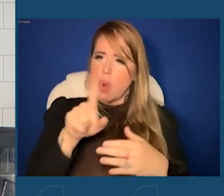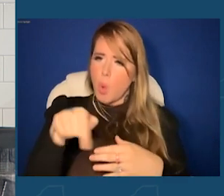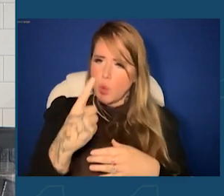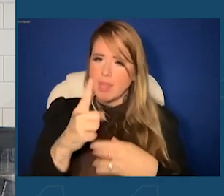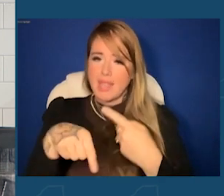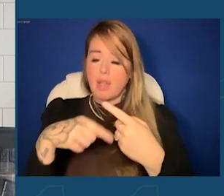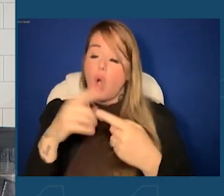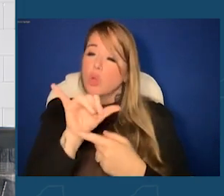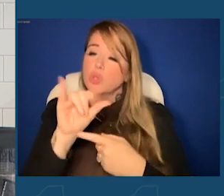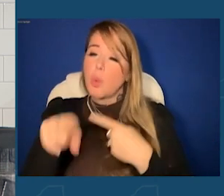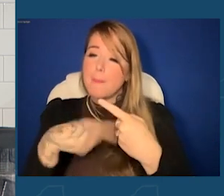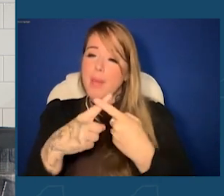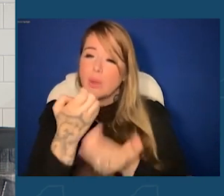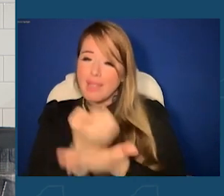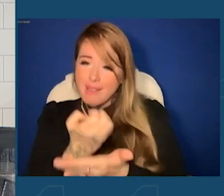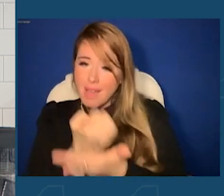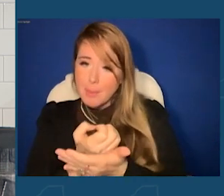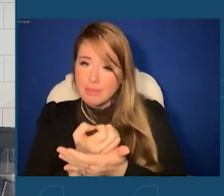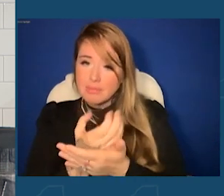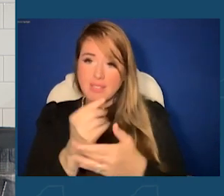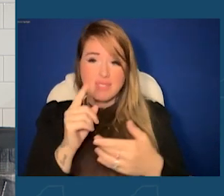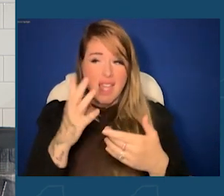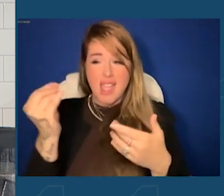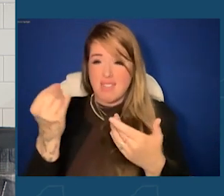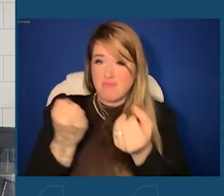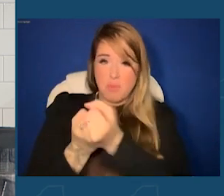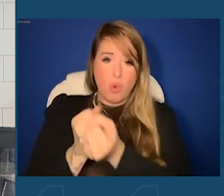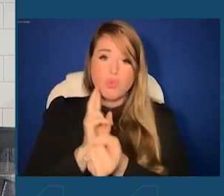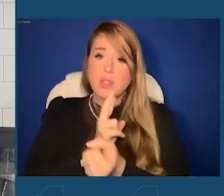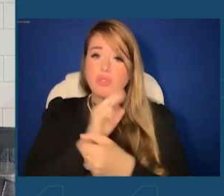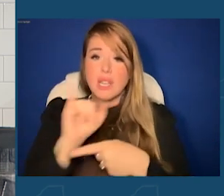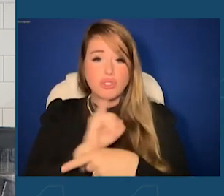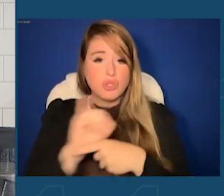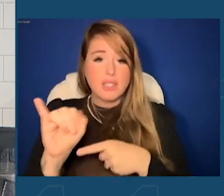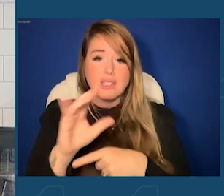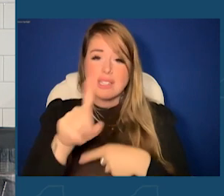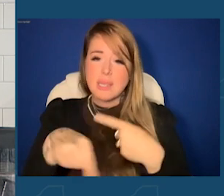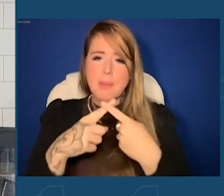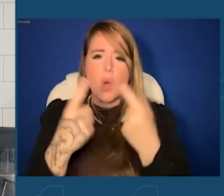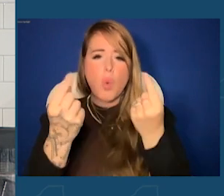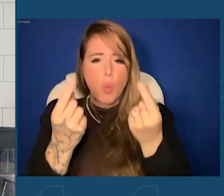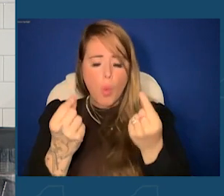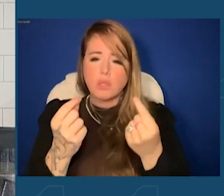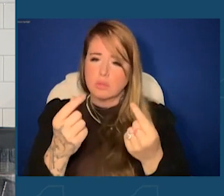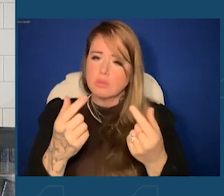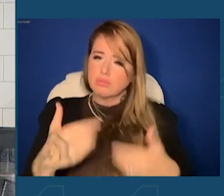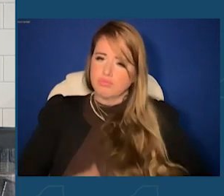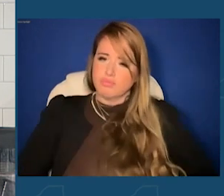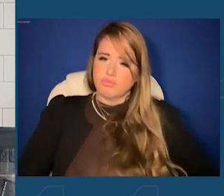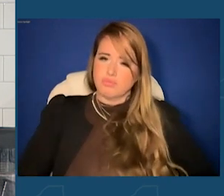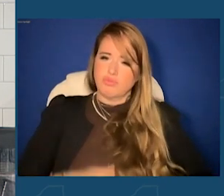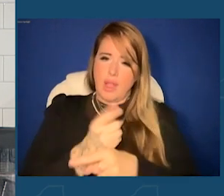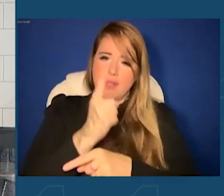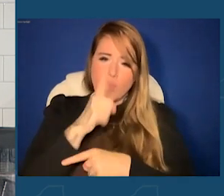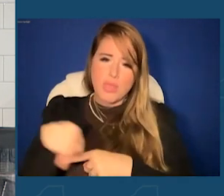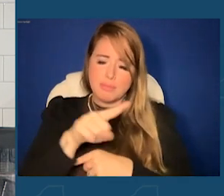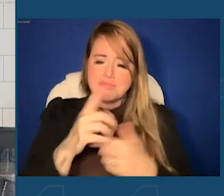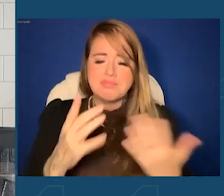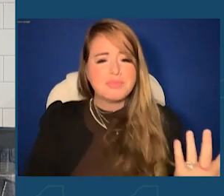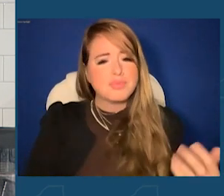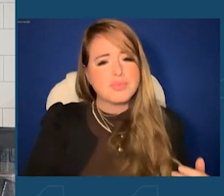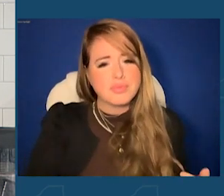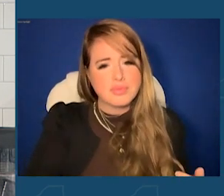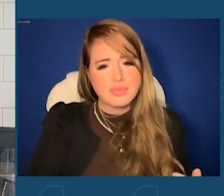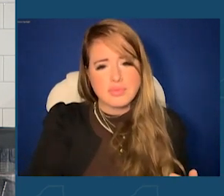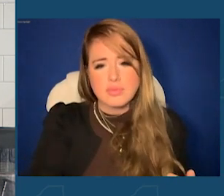economically right, and in the case of the restaurant industry, it's about what's gastronomically right. So I want to thank you all. We